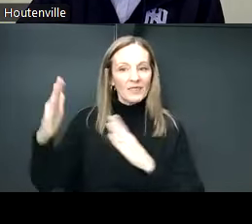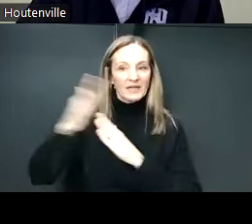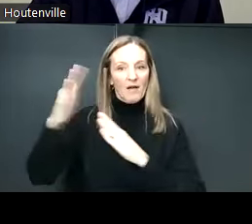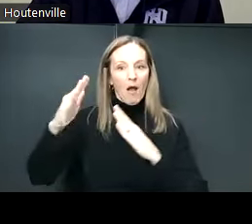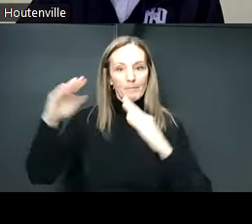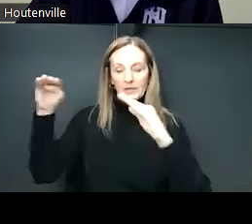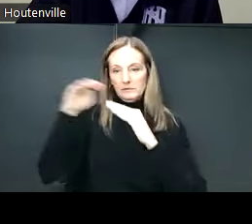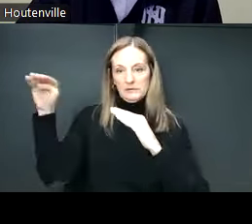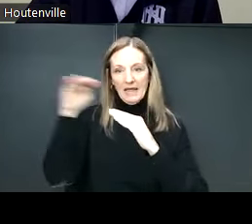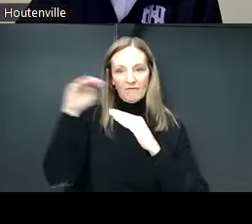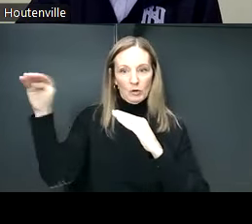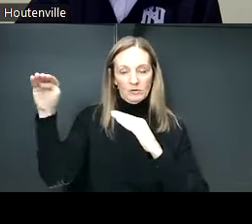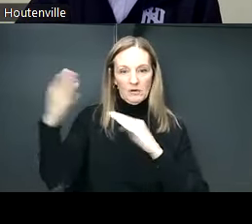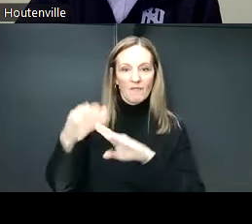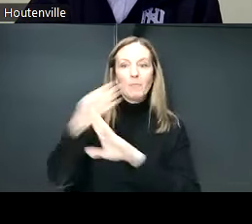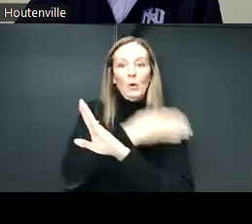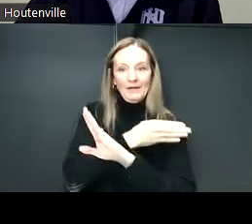the previous plateau.